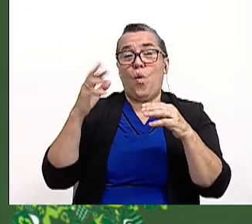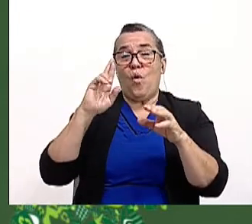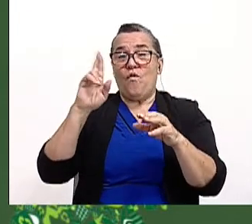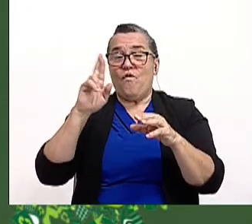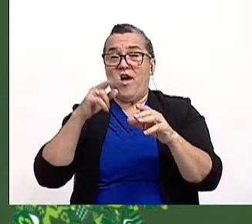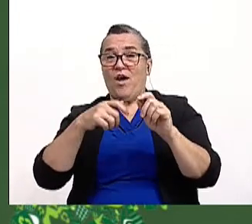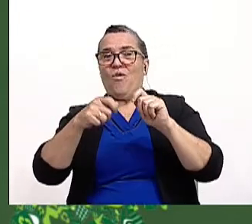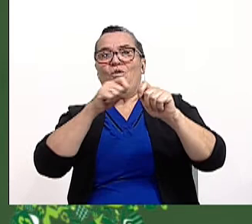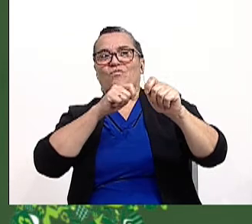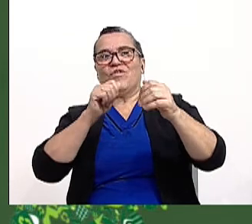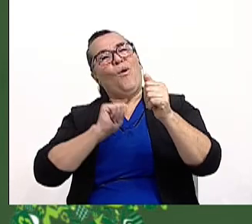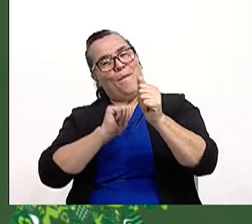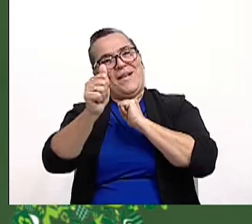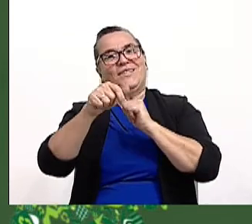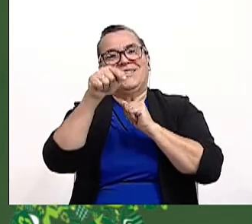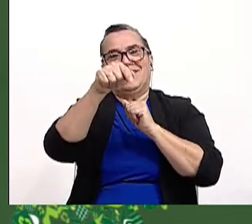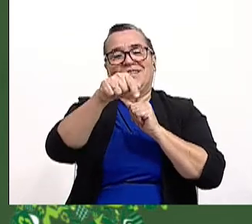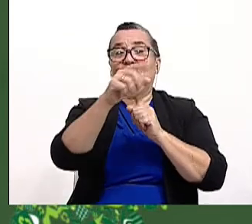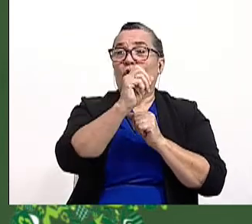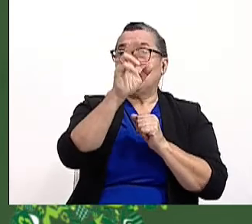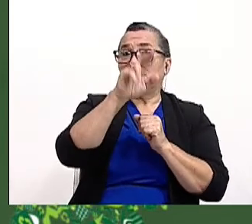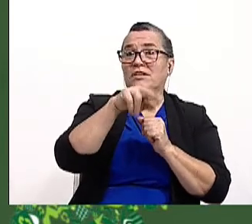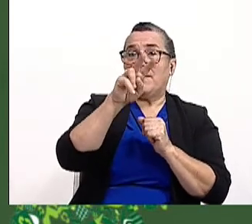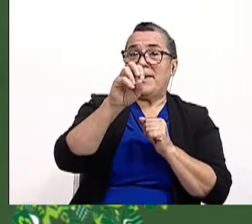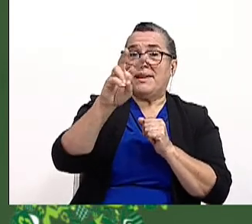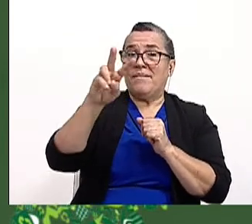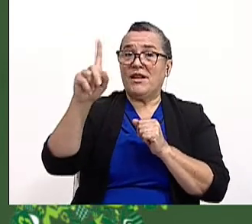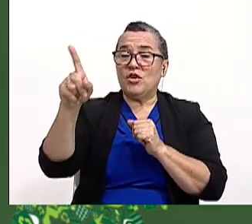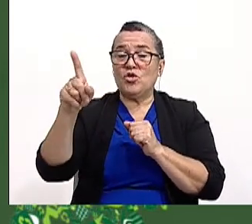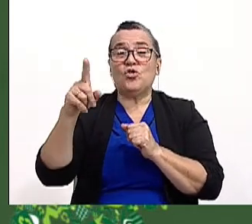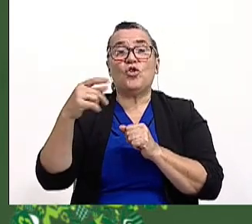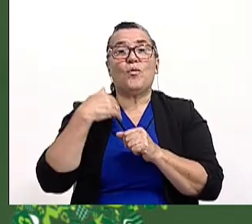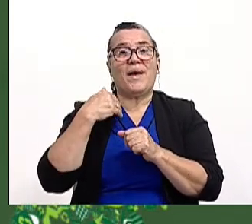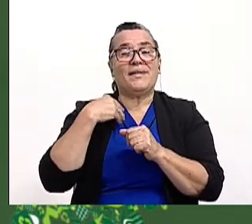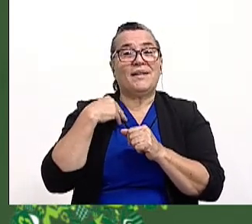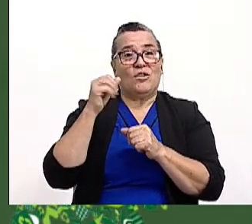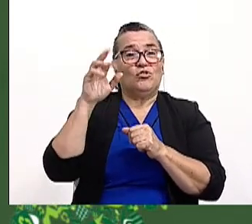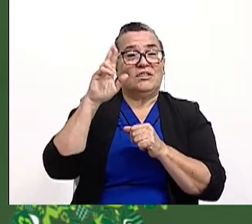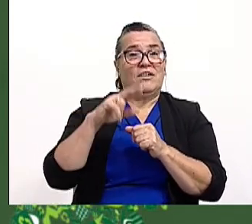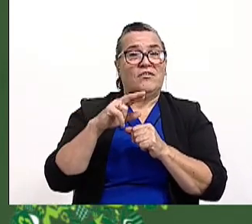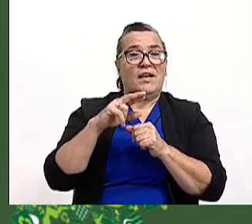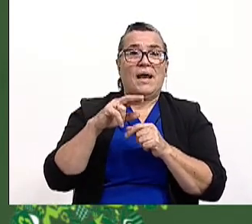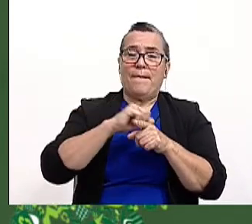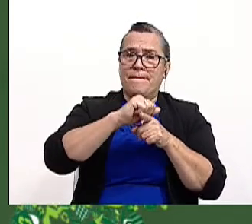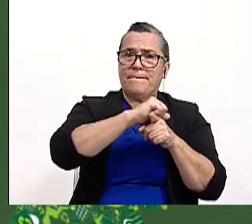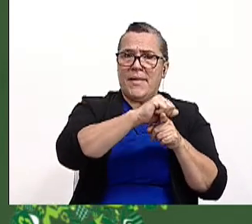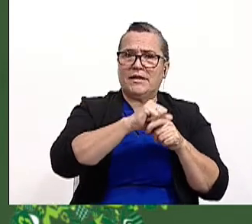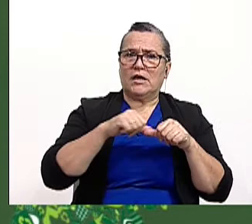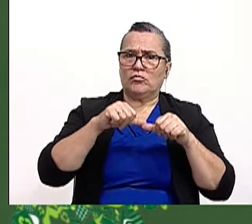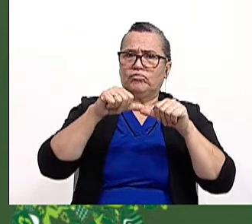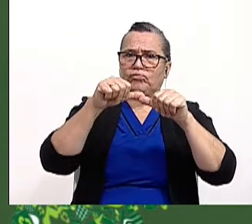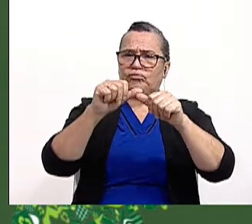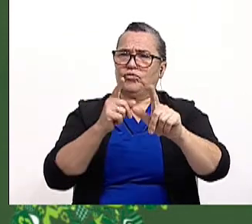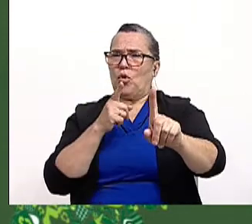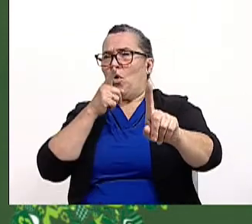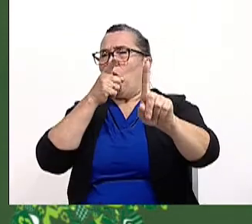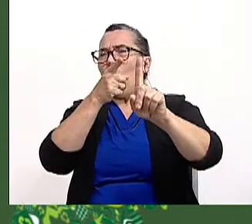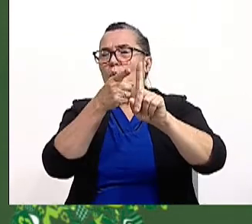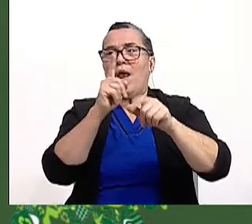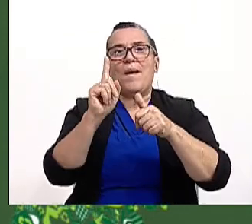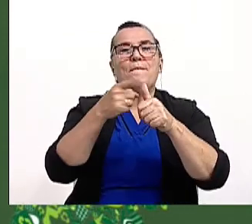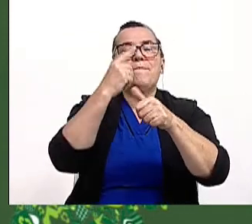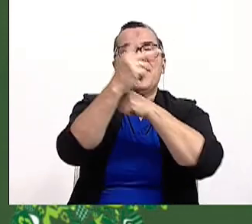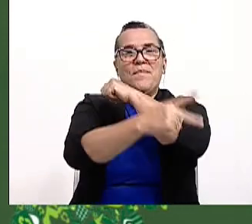the year 2021, Costa Rica will be having sustainable practices with the goal to be the